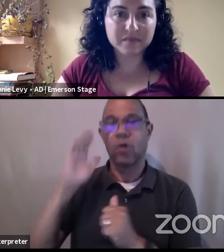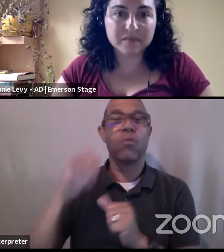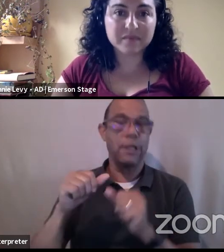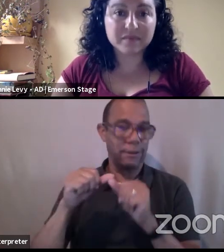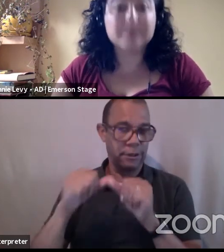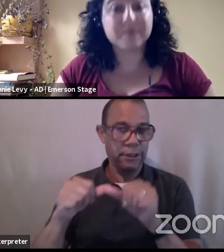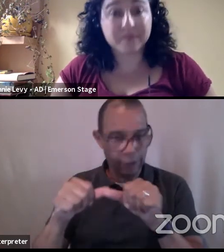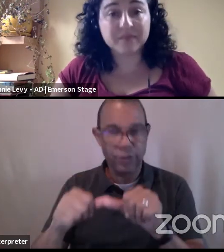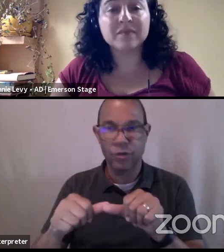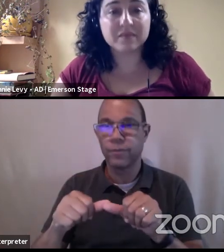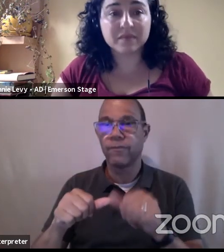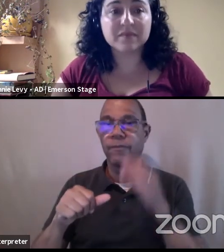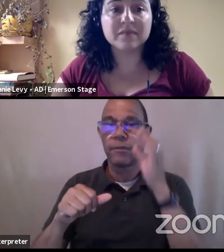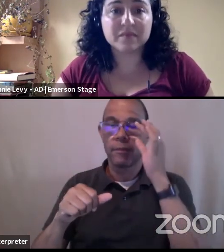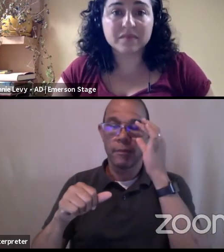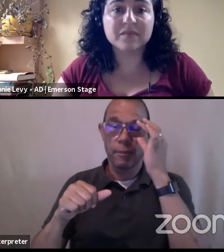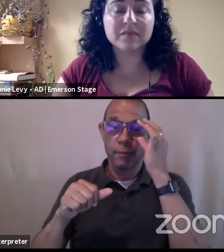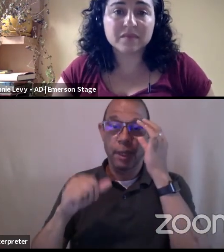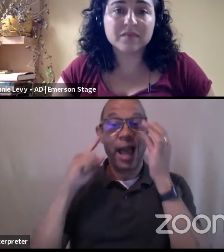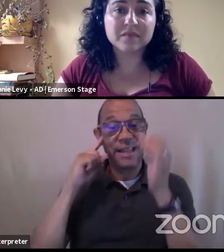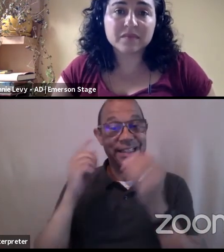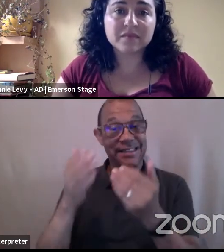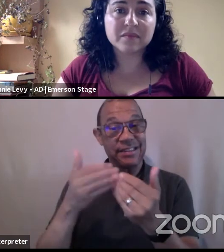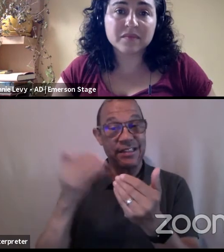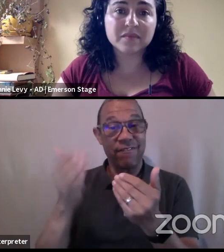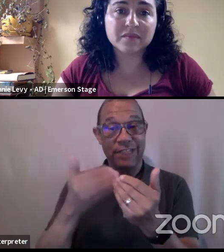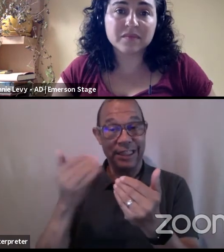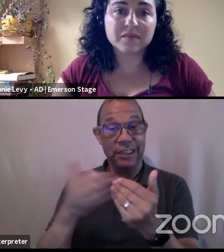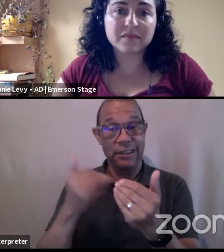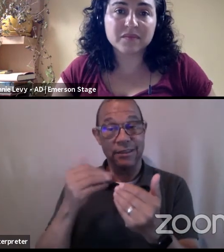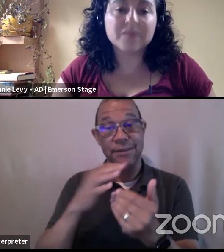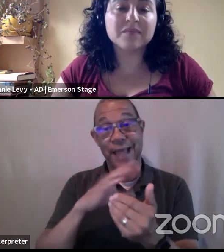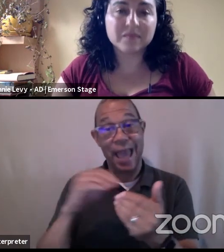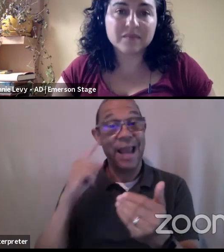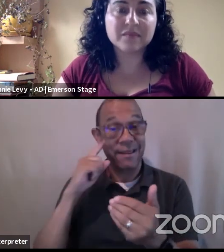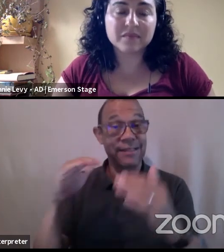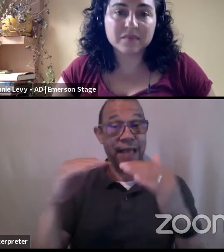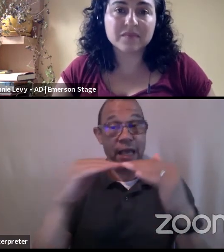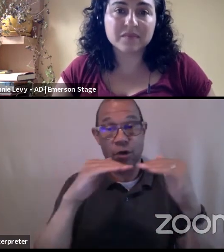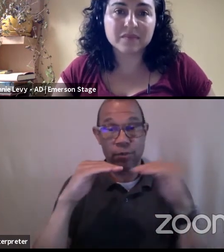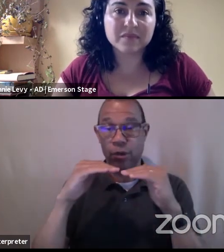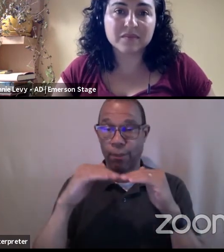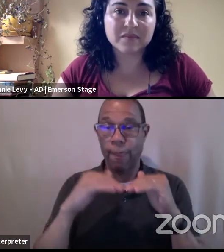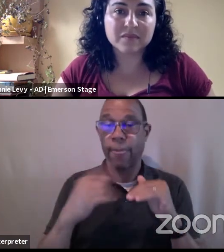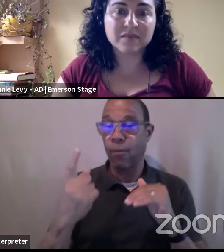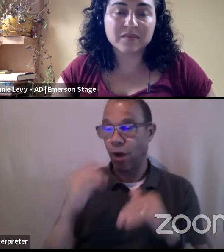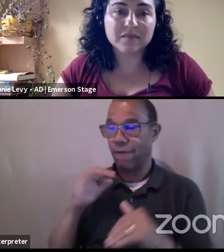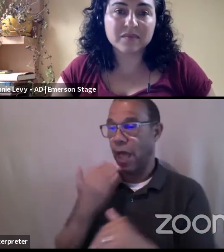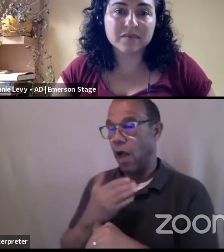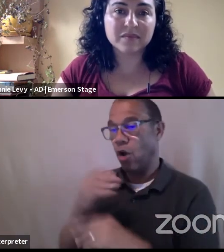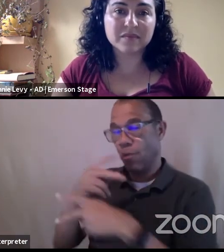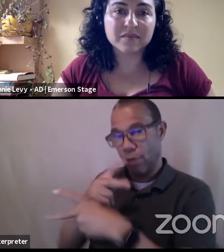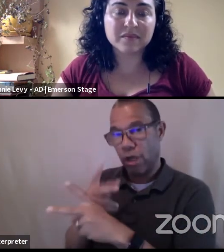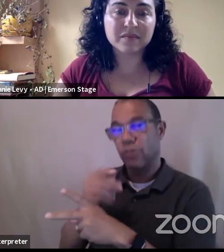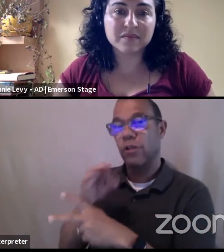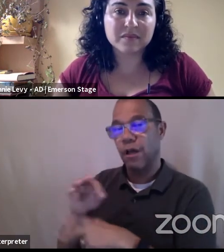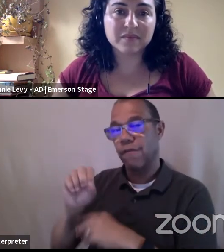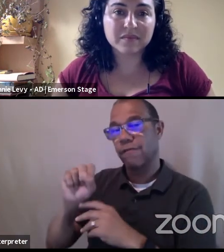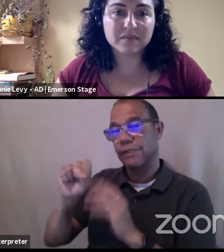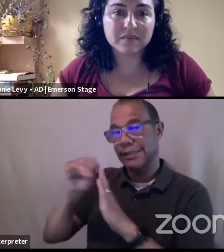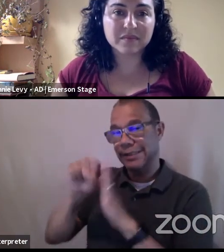equitable. And I also, I, and I also think it's another door to the theater, you know, in, in one of our productions of State versus Natasha, um,